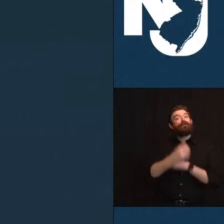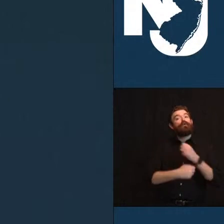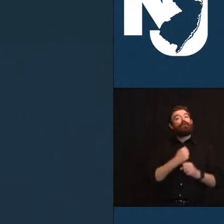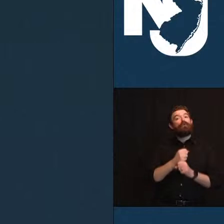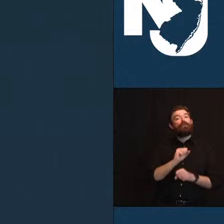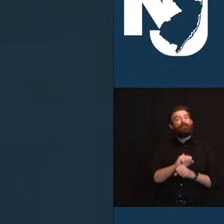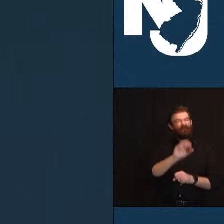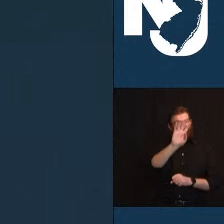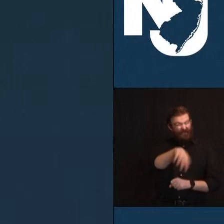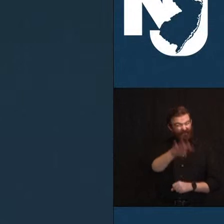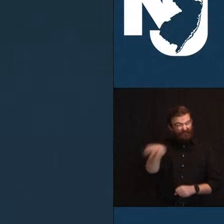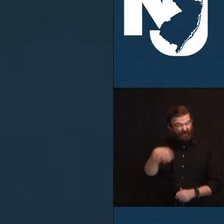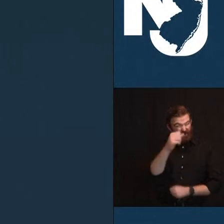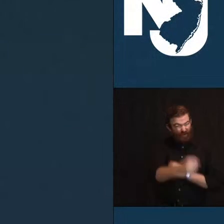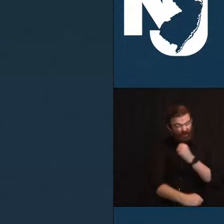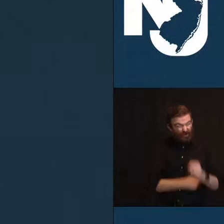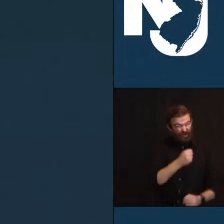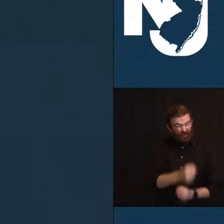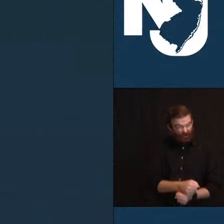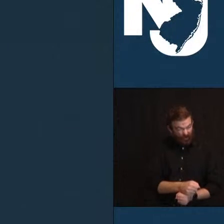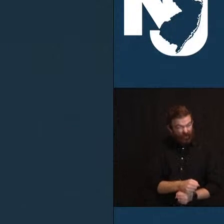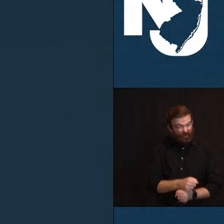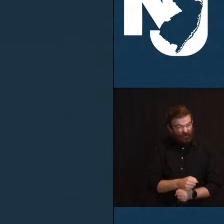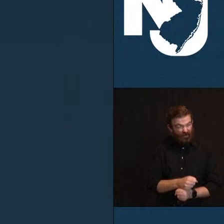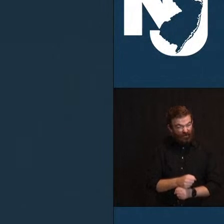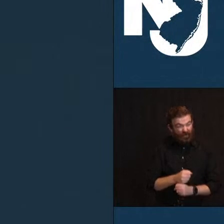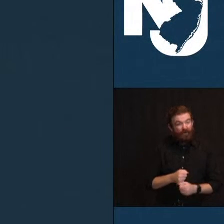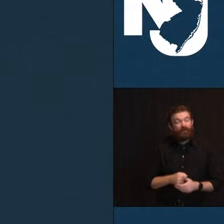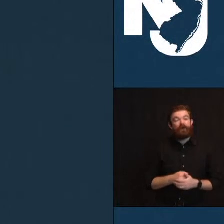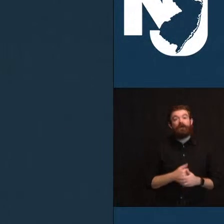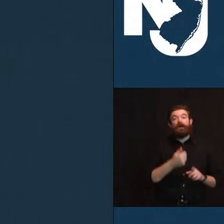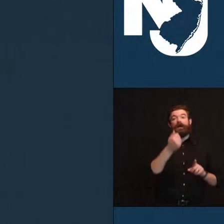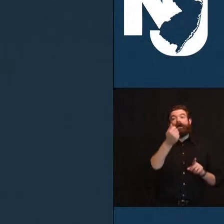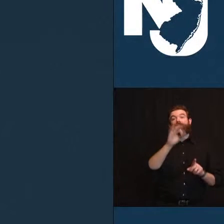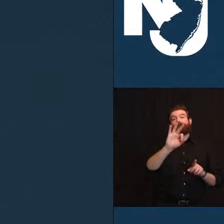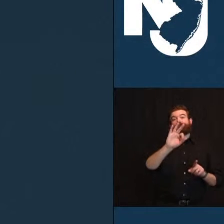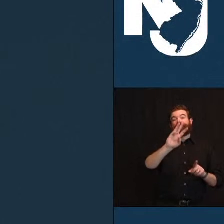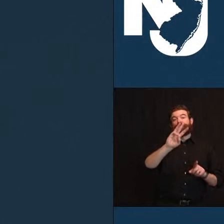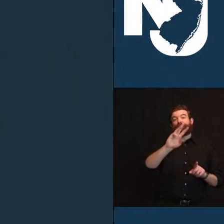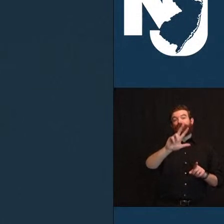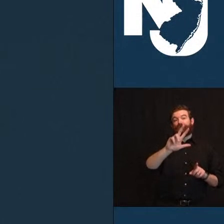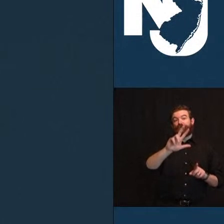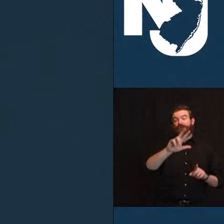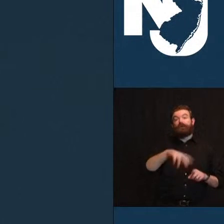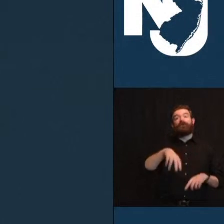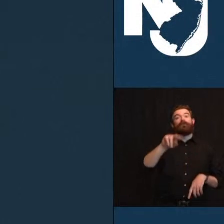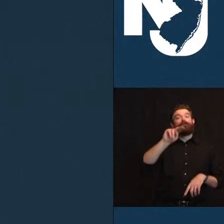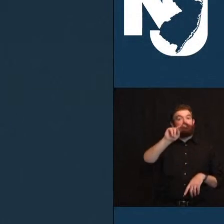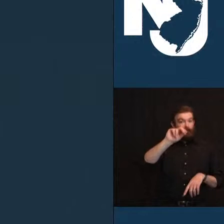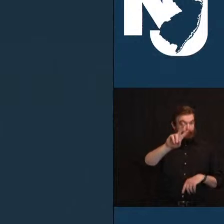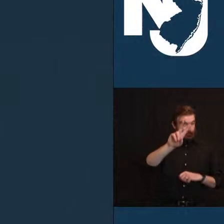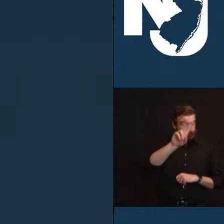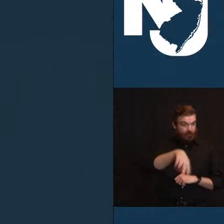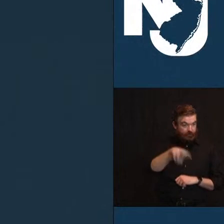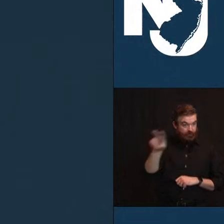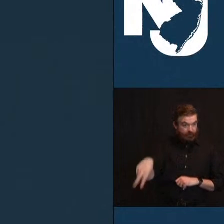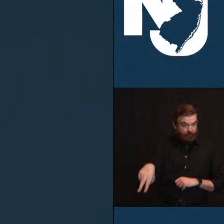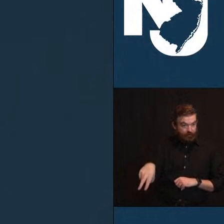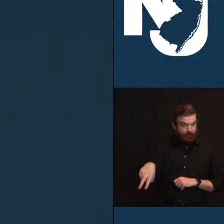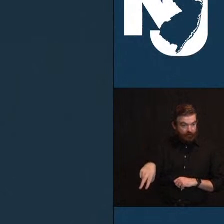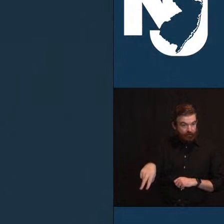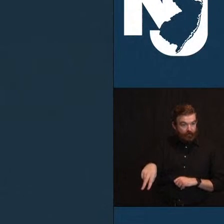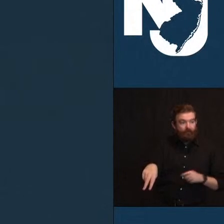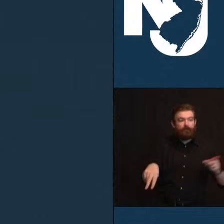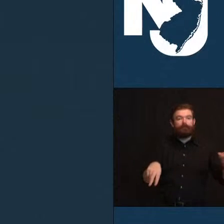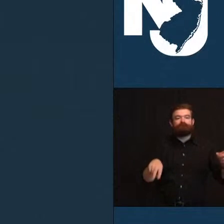Jersey on November 22nd, 1963, that President John F. Kennedy had been assassinated. Pioneering the talk radio